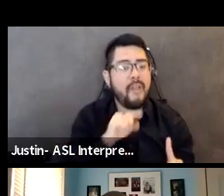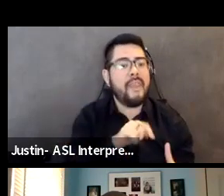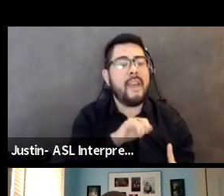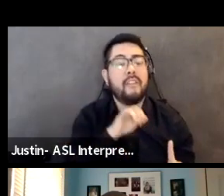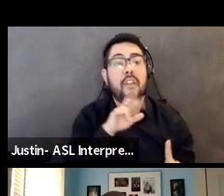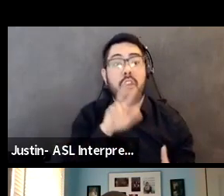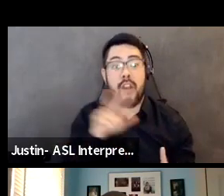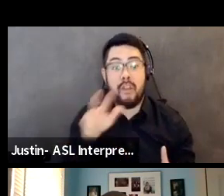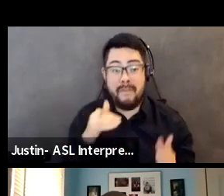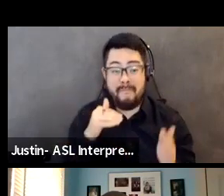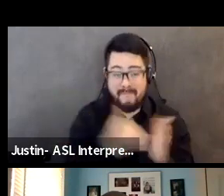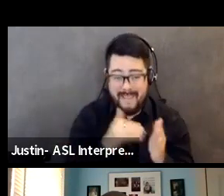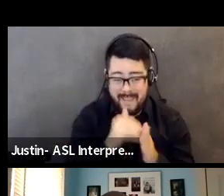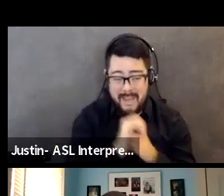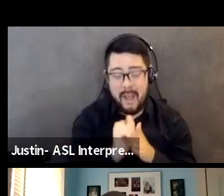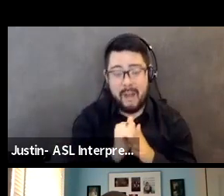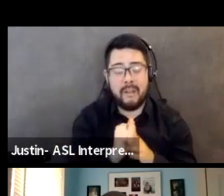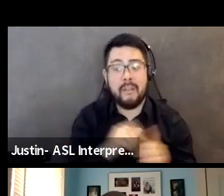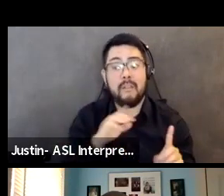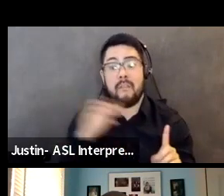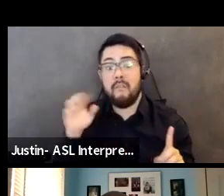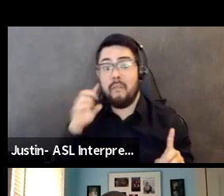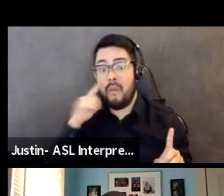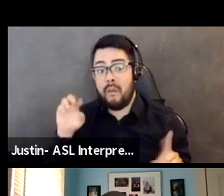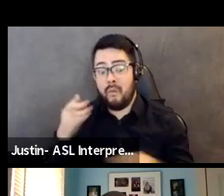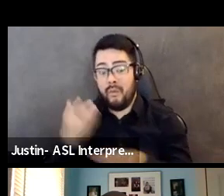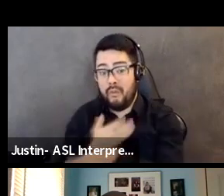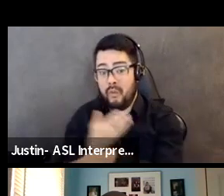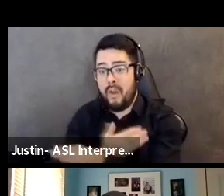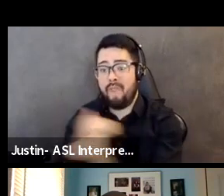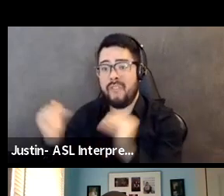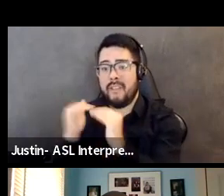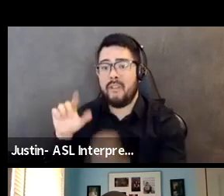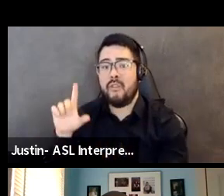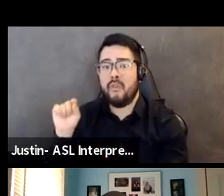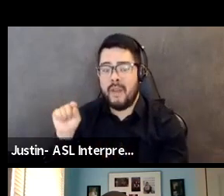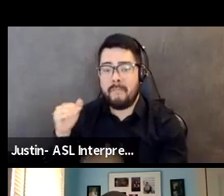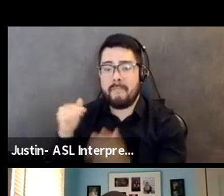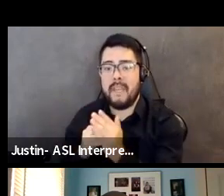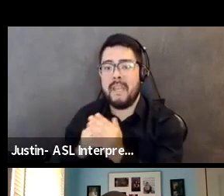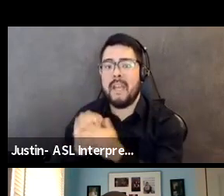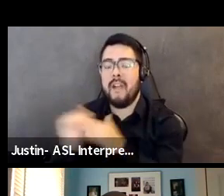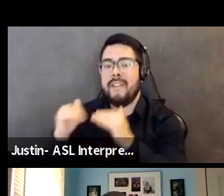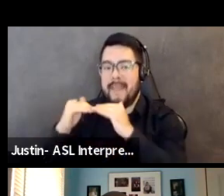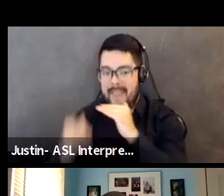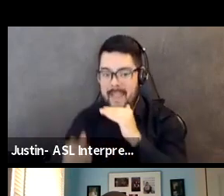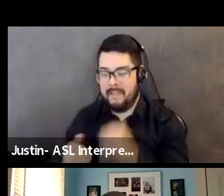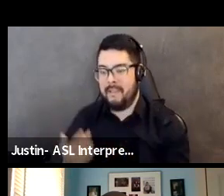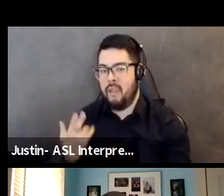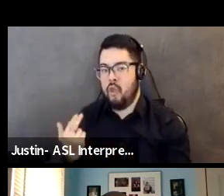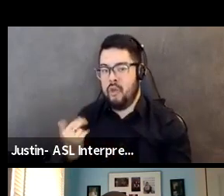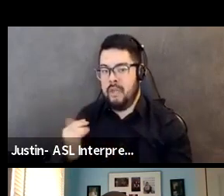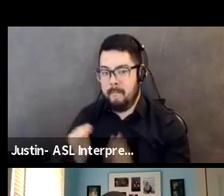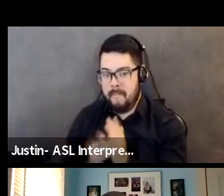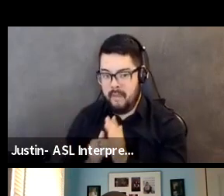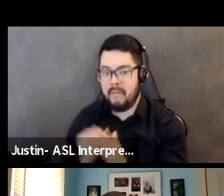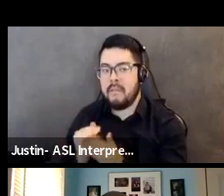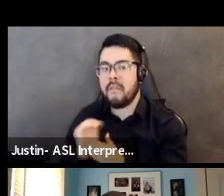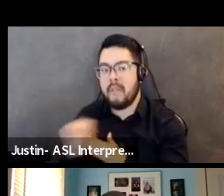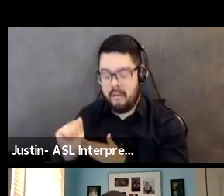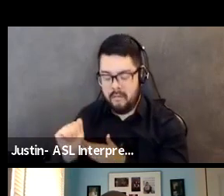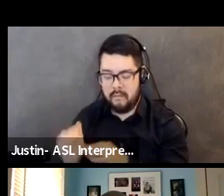dollars a budget the budget for restorative justice 20 million dollars less at 13 million we